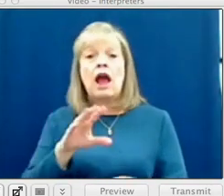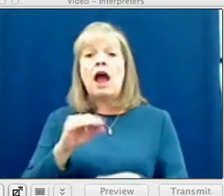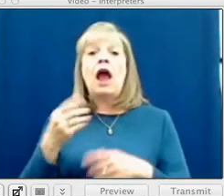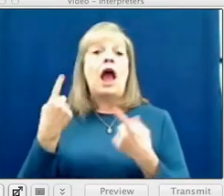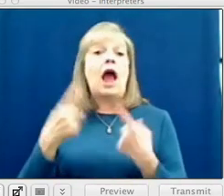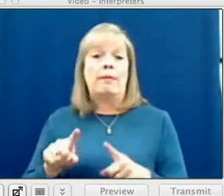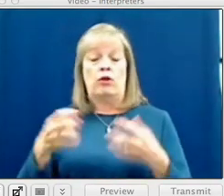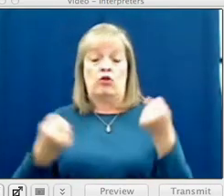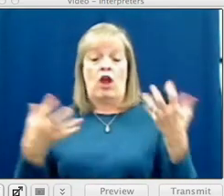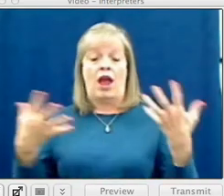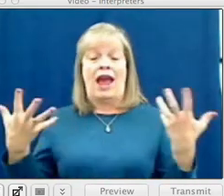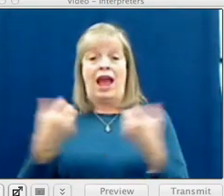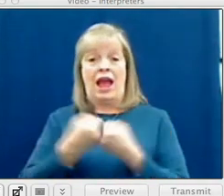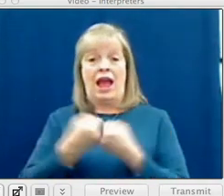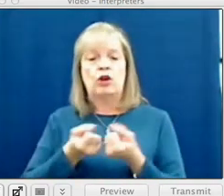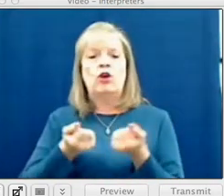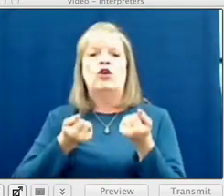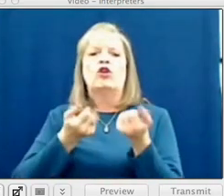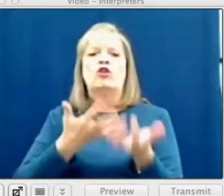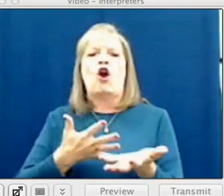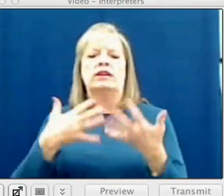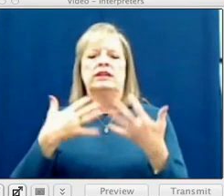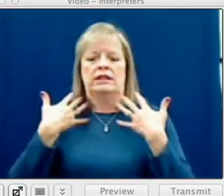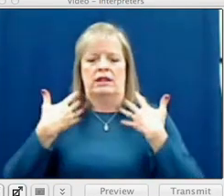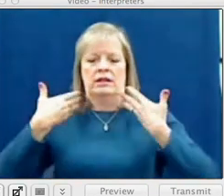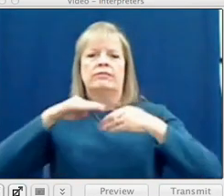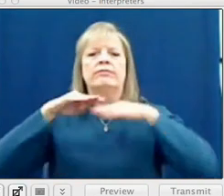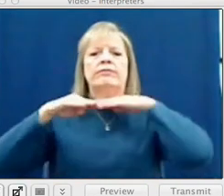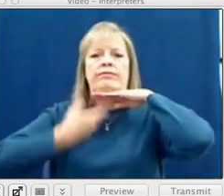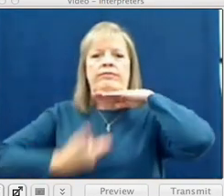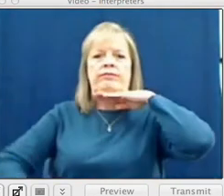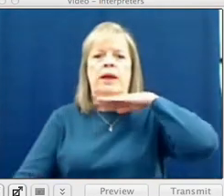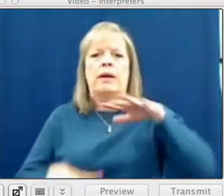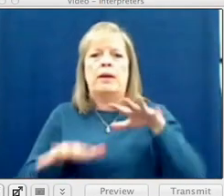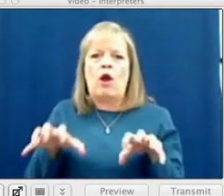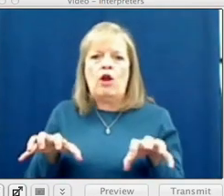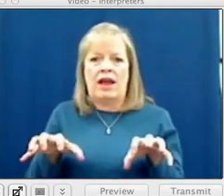accident that happened about 3 days prior.